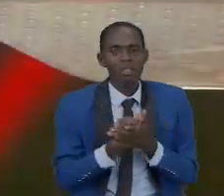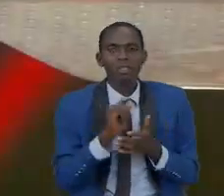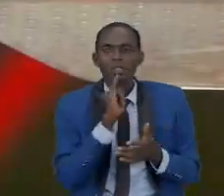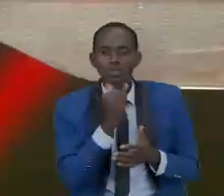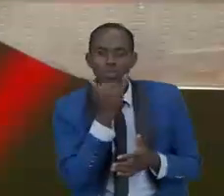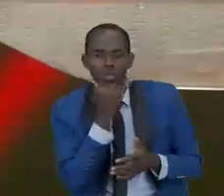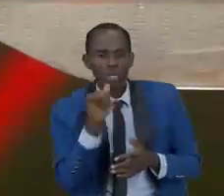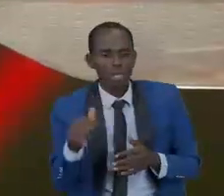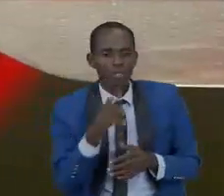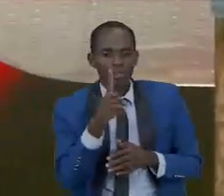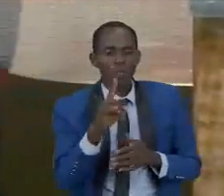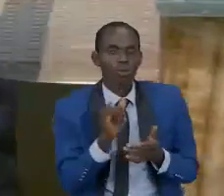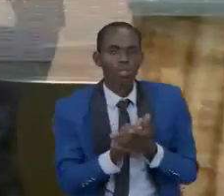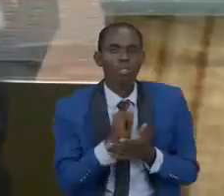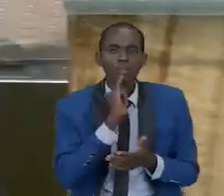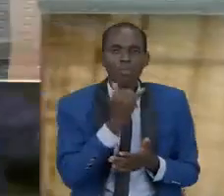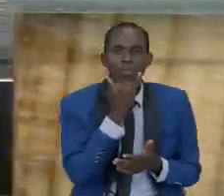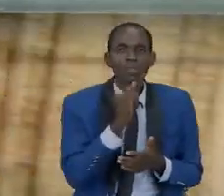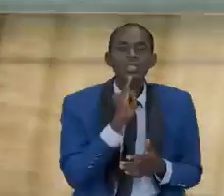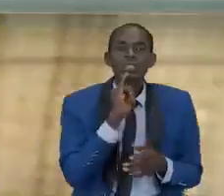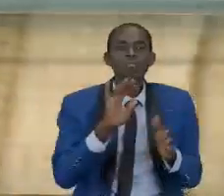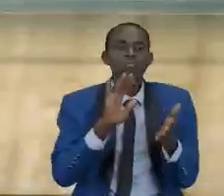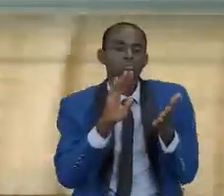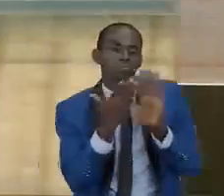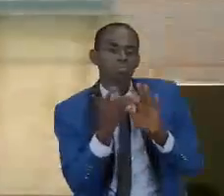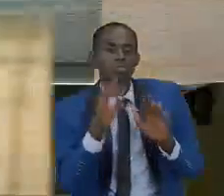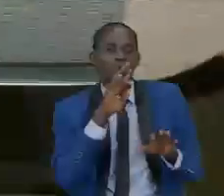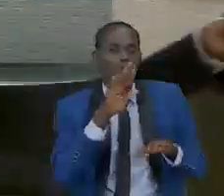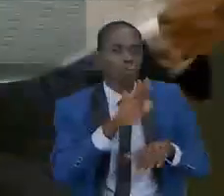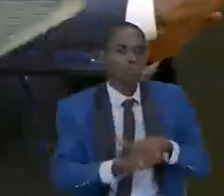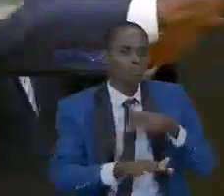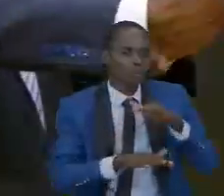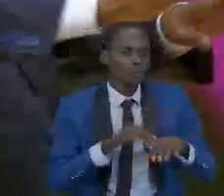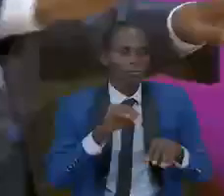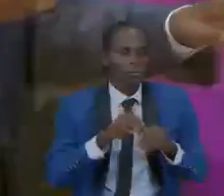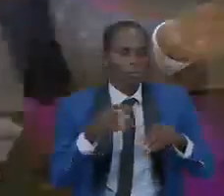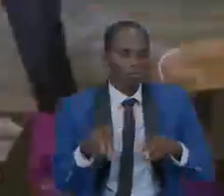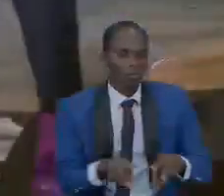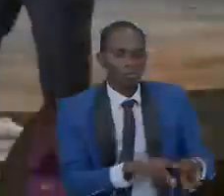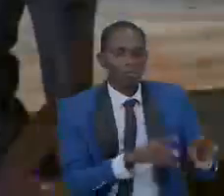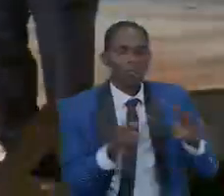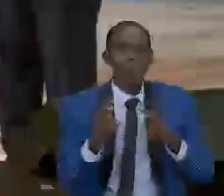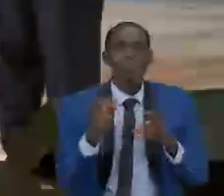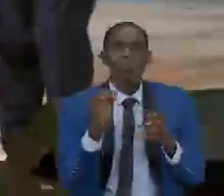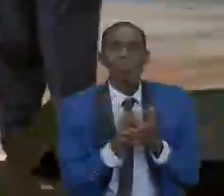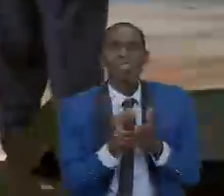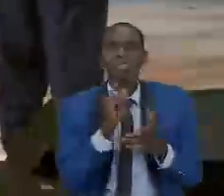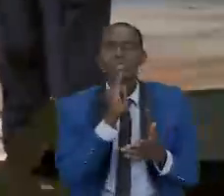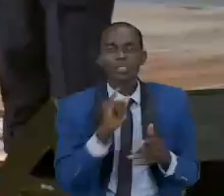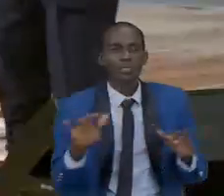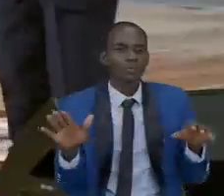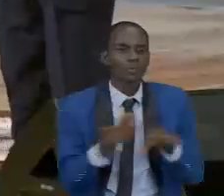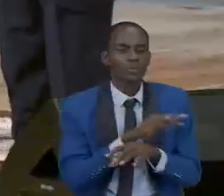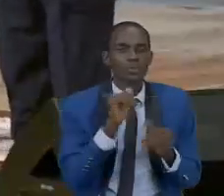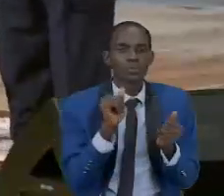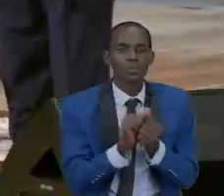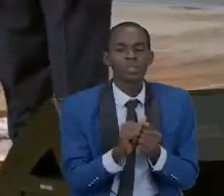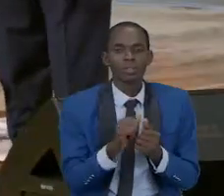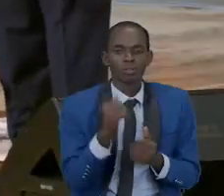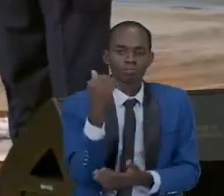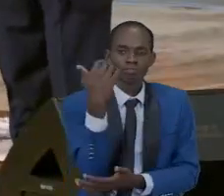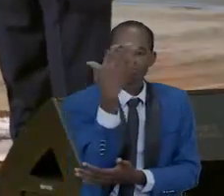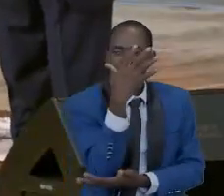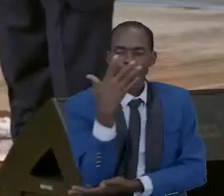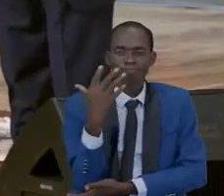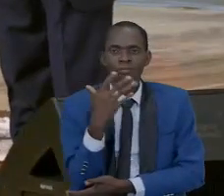action that is wrong it's like you're walking a particular path on a grass field after you walk there